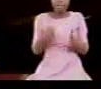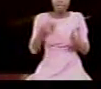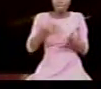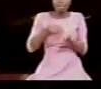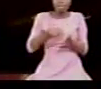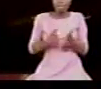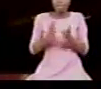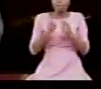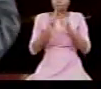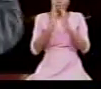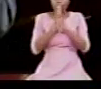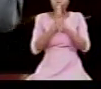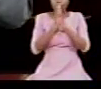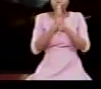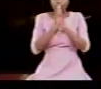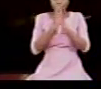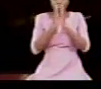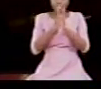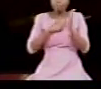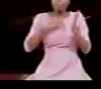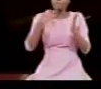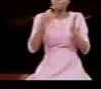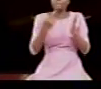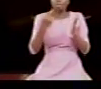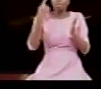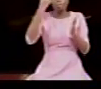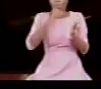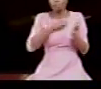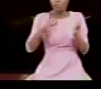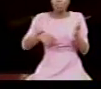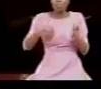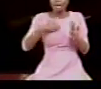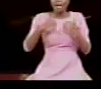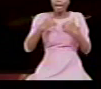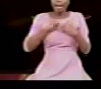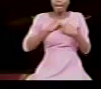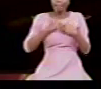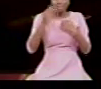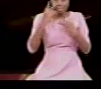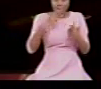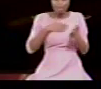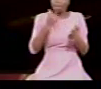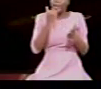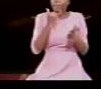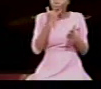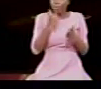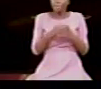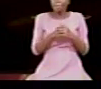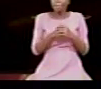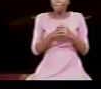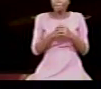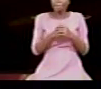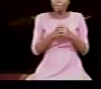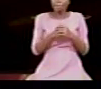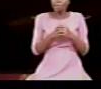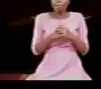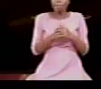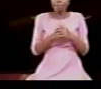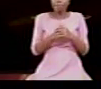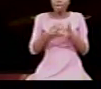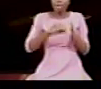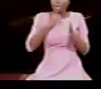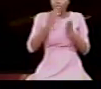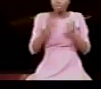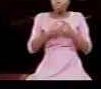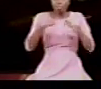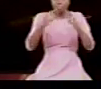pray. Pray and say, God, have seen my faults. Have seen my faults. Don't wait until you go to hell to see your